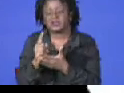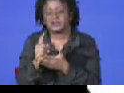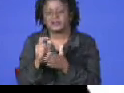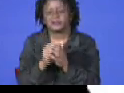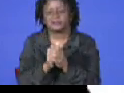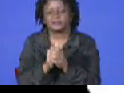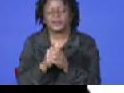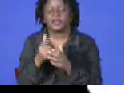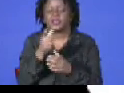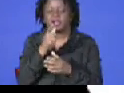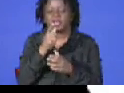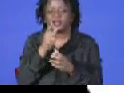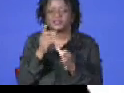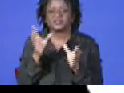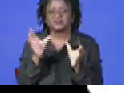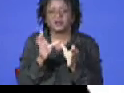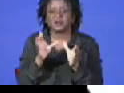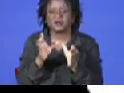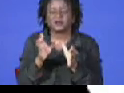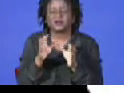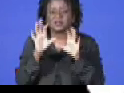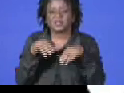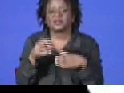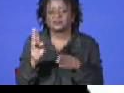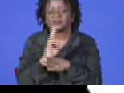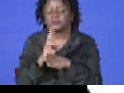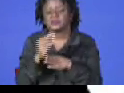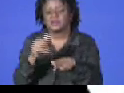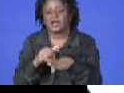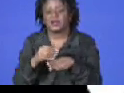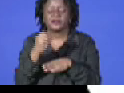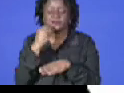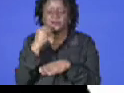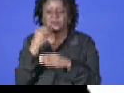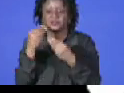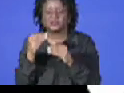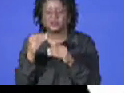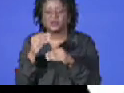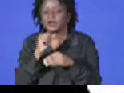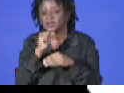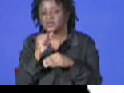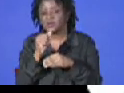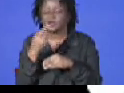the lunch voucher would be redeemable at a food store and not an eatery.